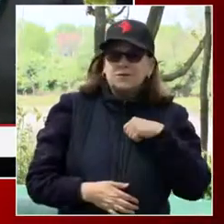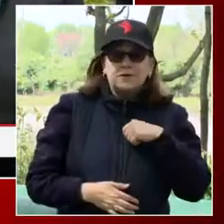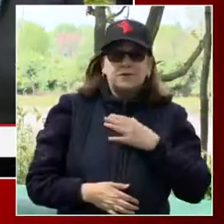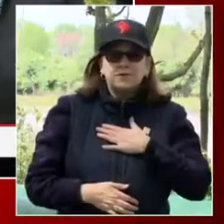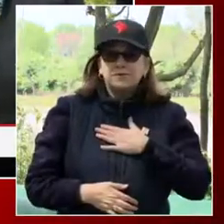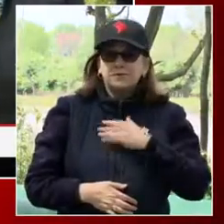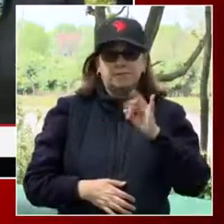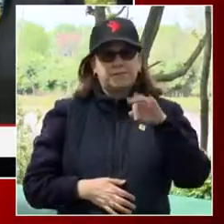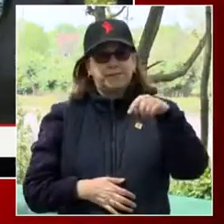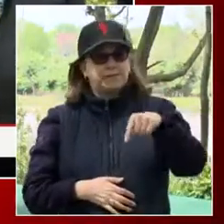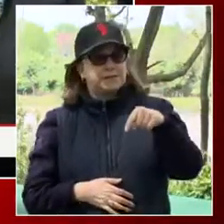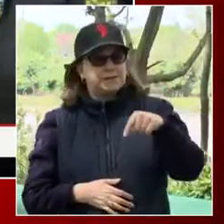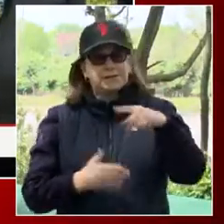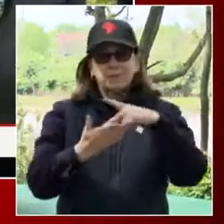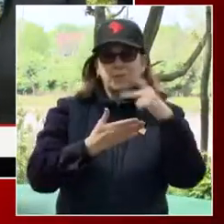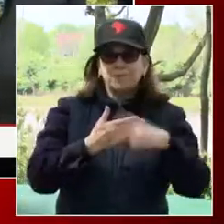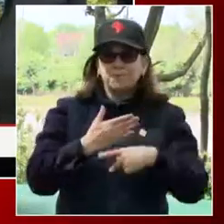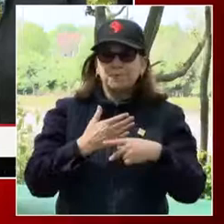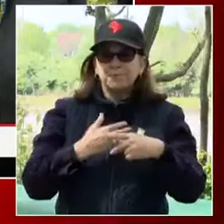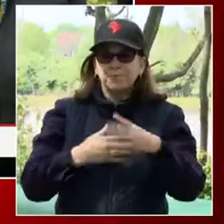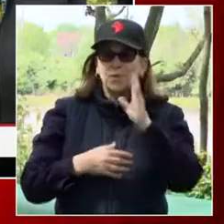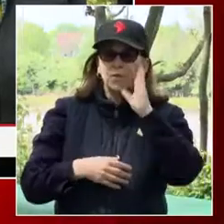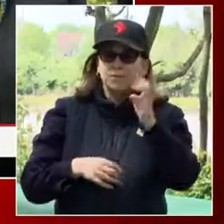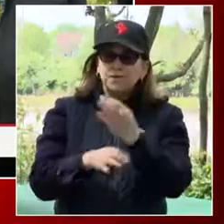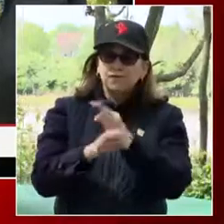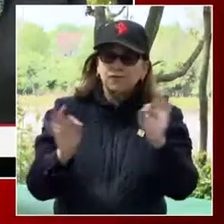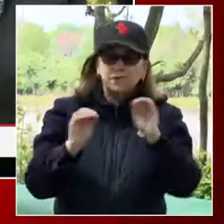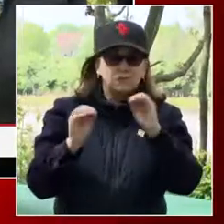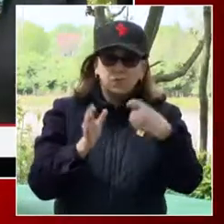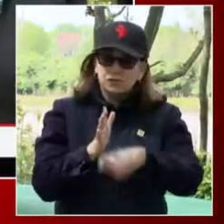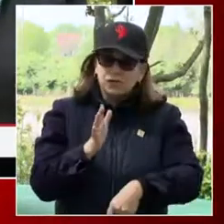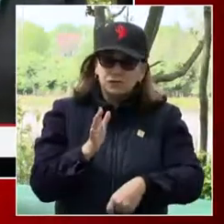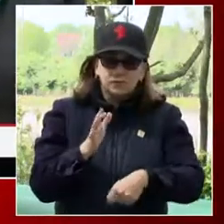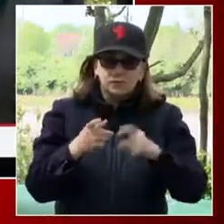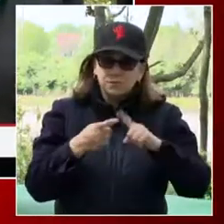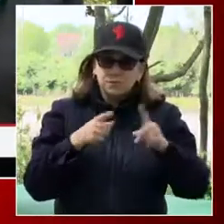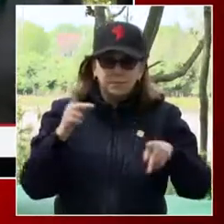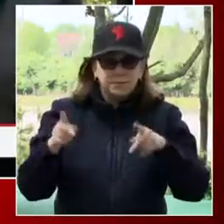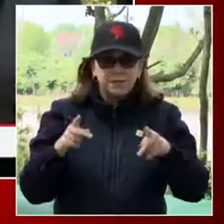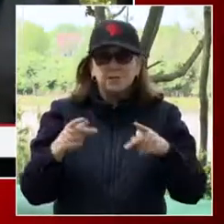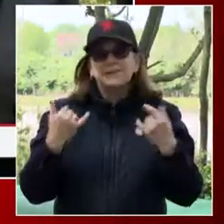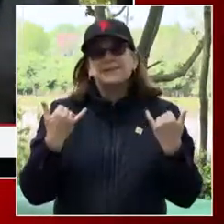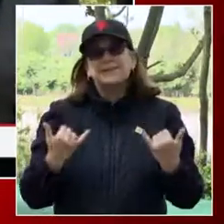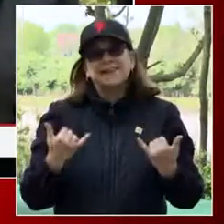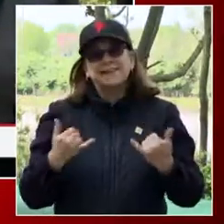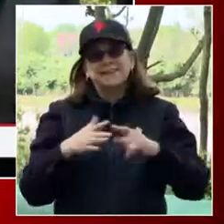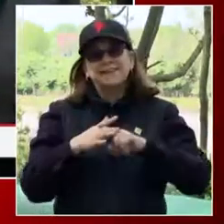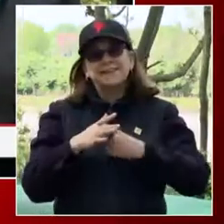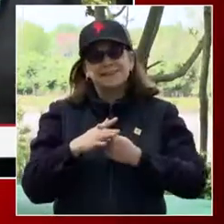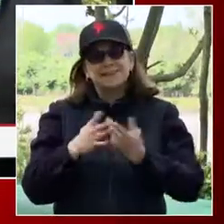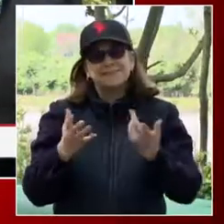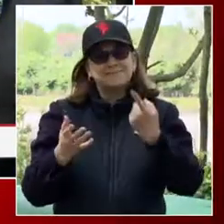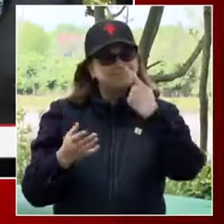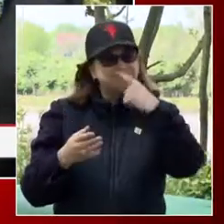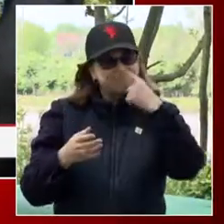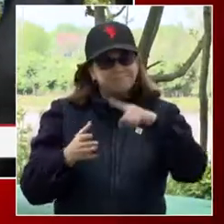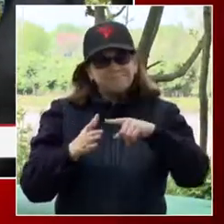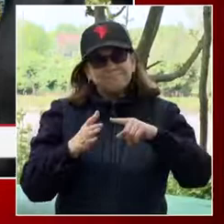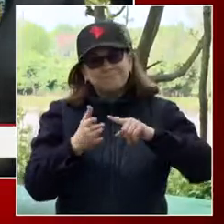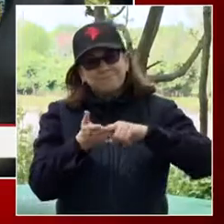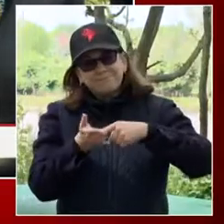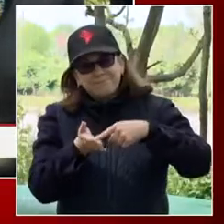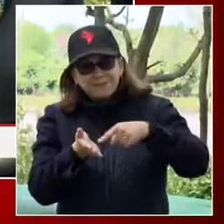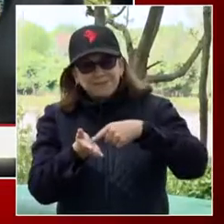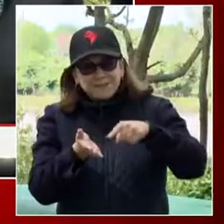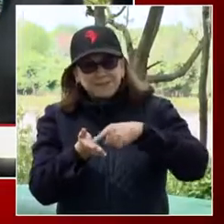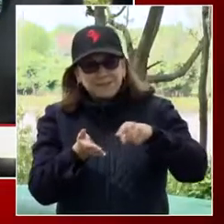program will be free. That said, we will ask participants to pitch in, and to pitch in